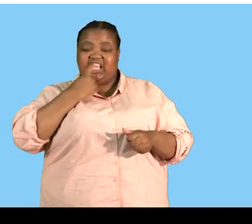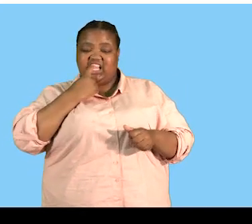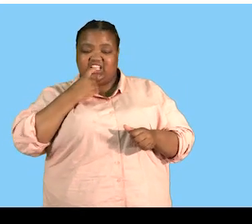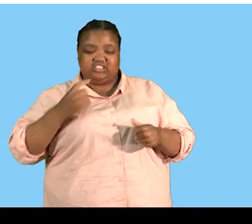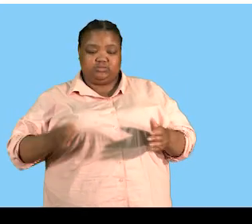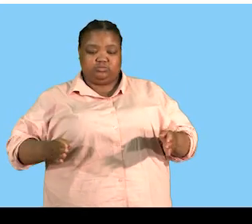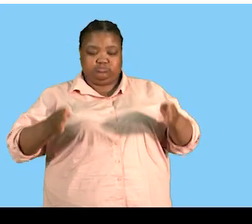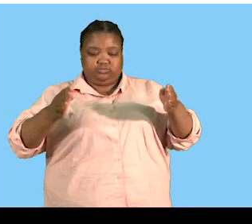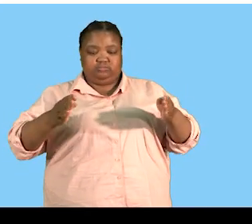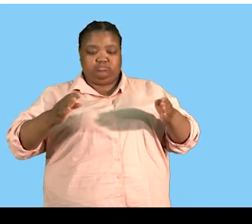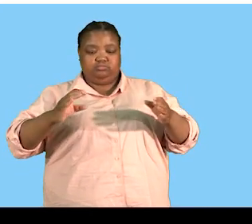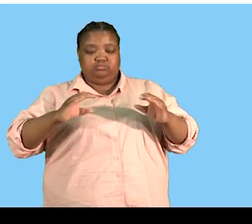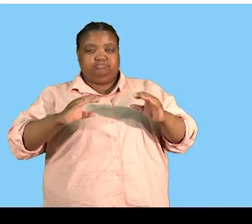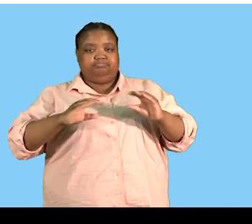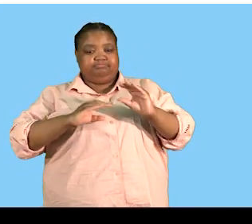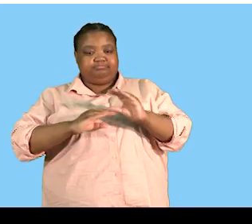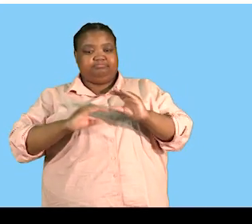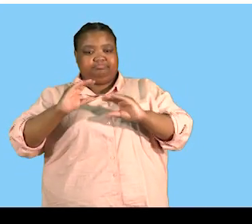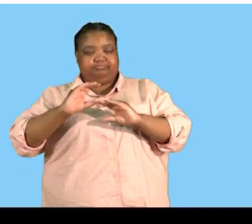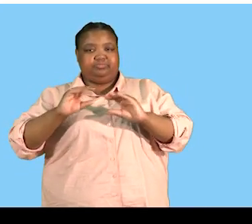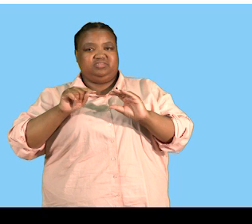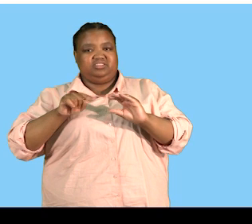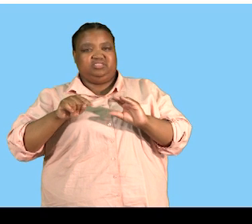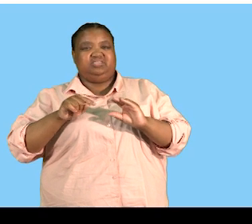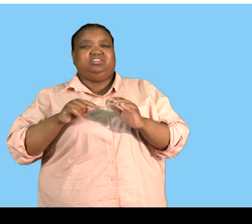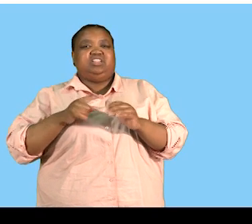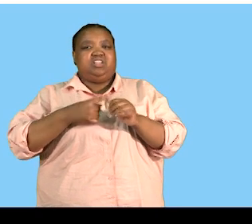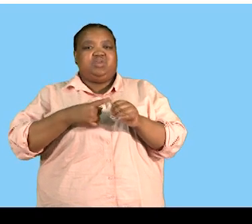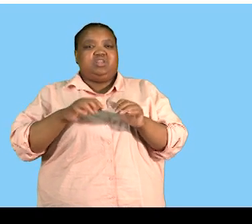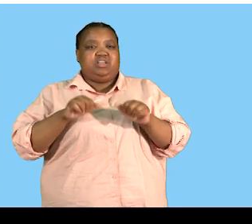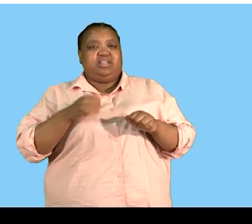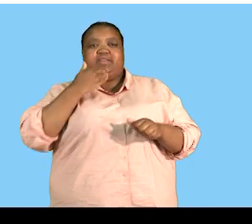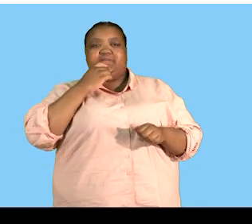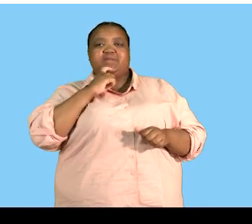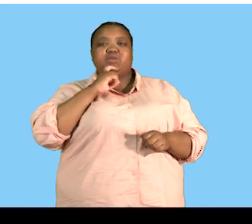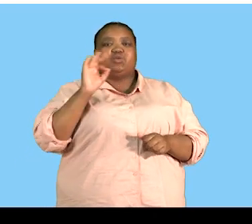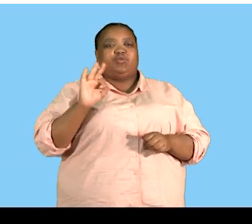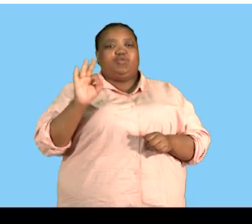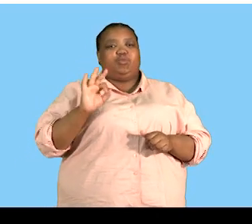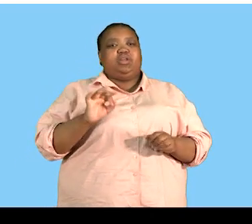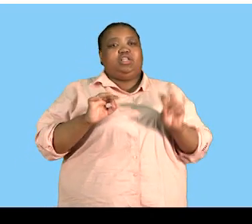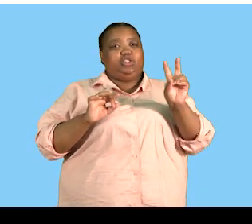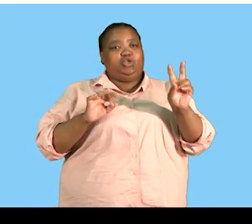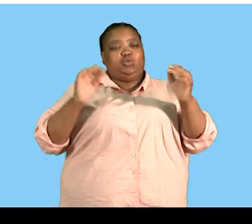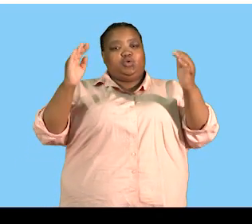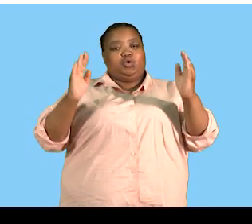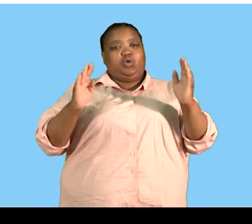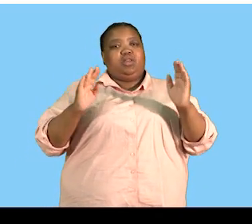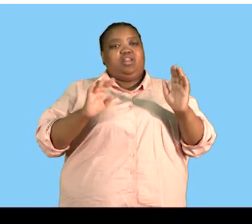following formula: 2 times length times breadth plus 2 times